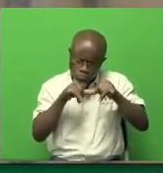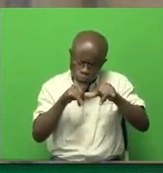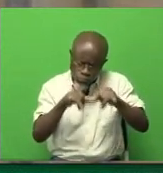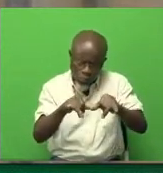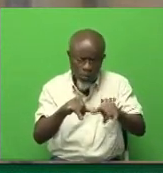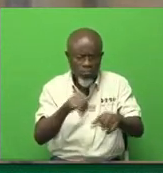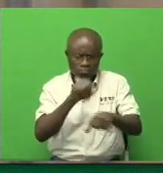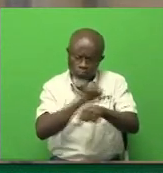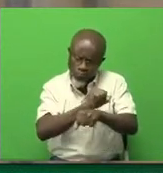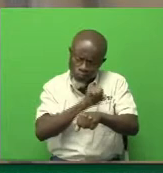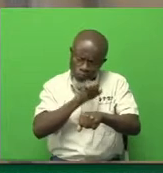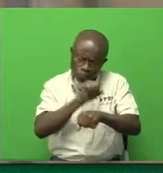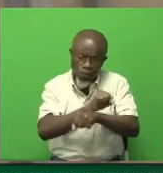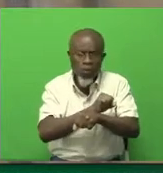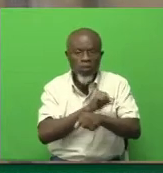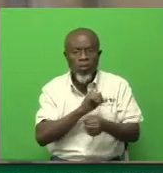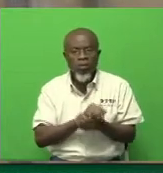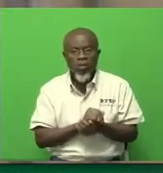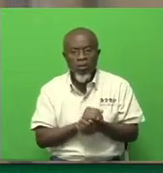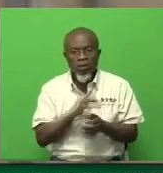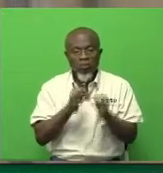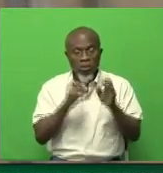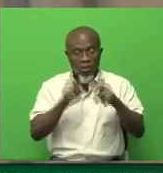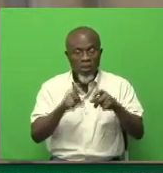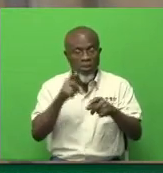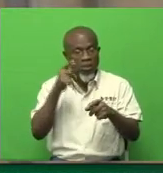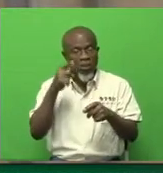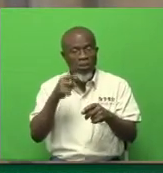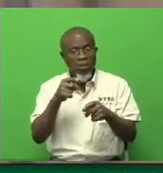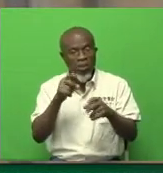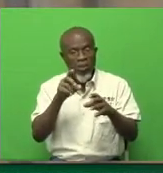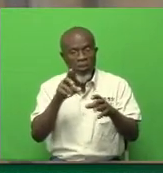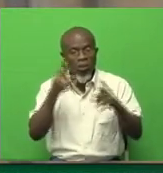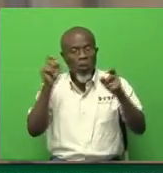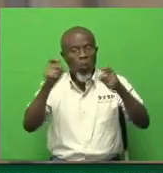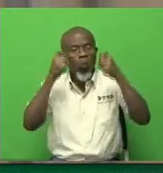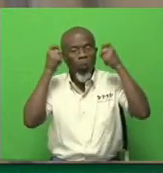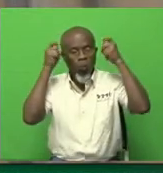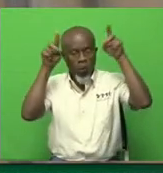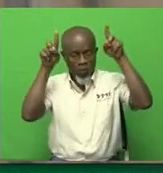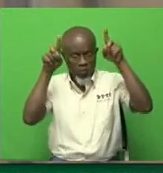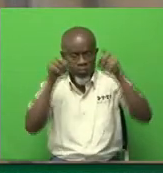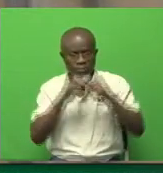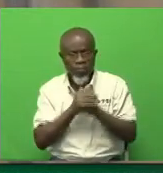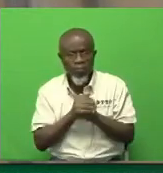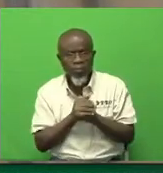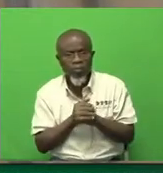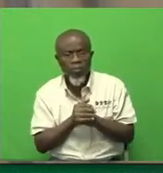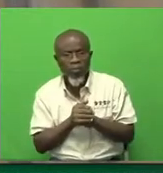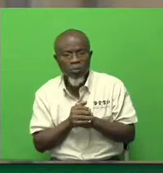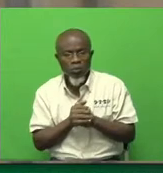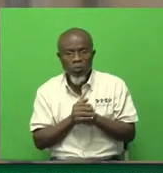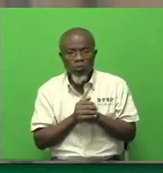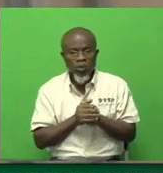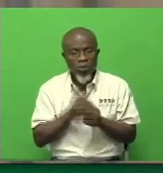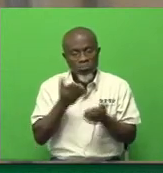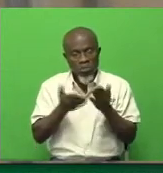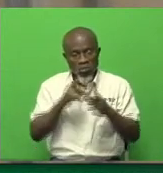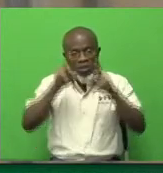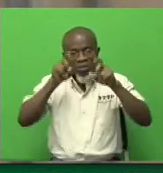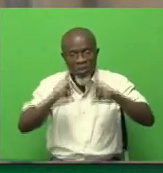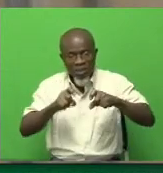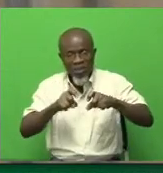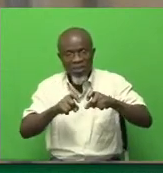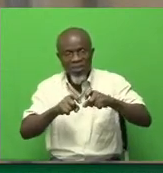to achieve the desired outcomes and depending on what is observed during implementation it may become necessary to